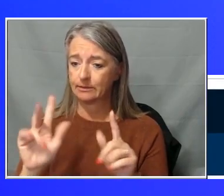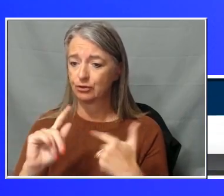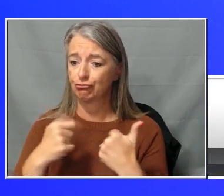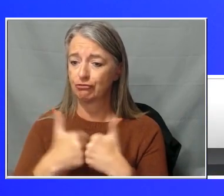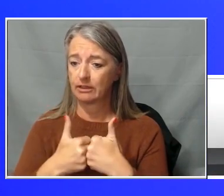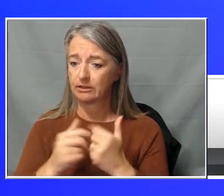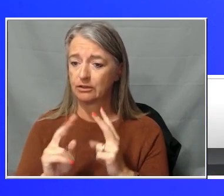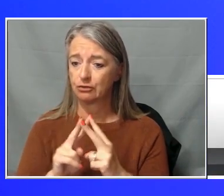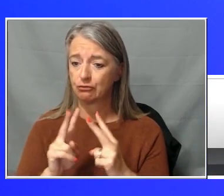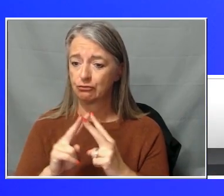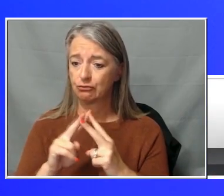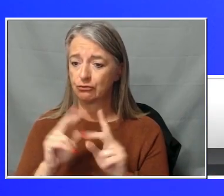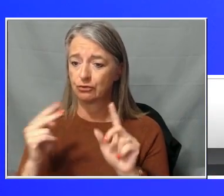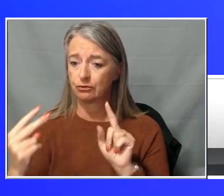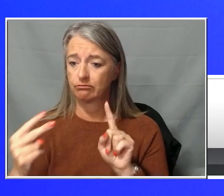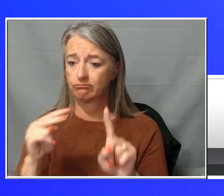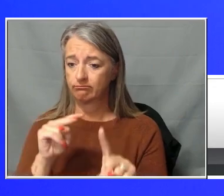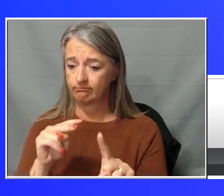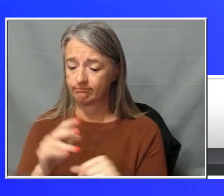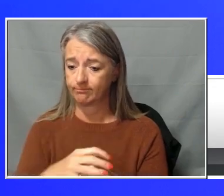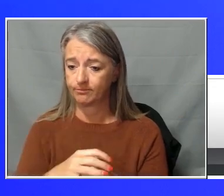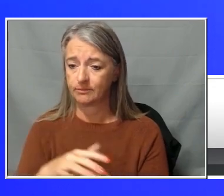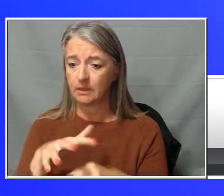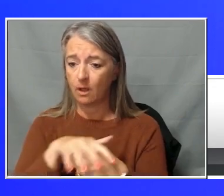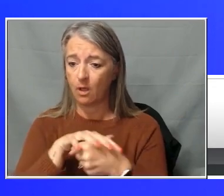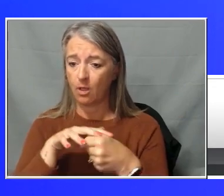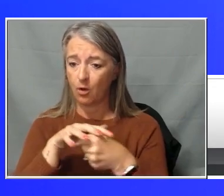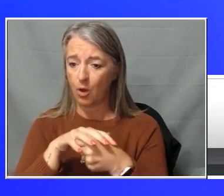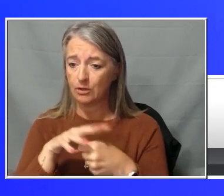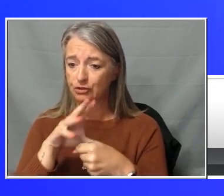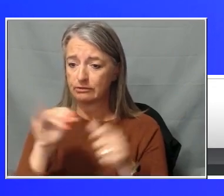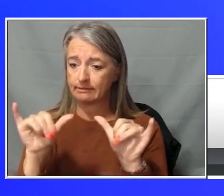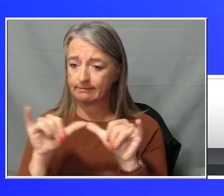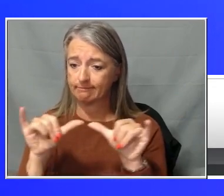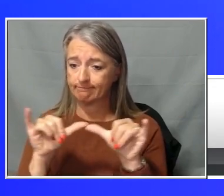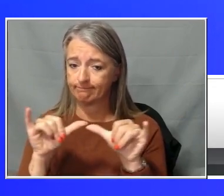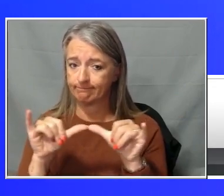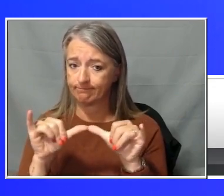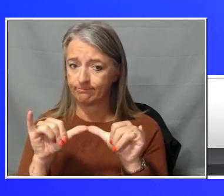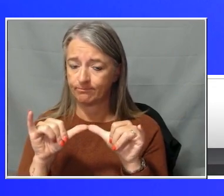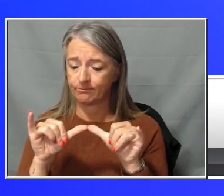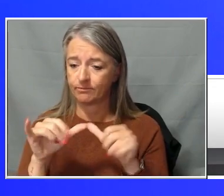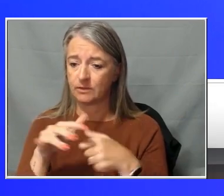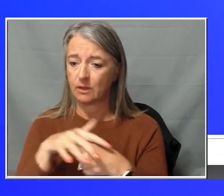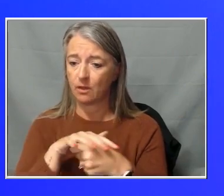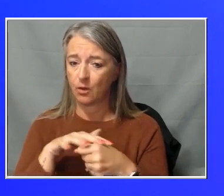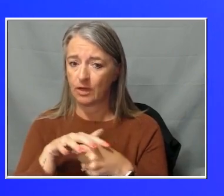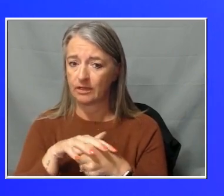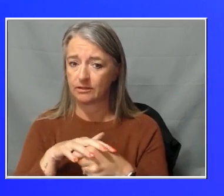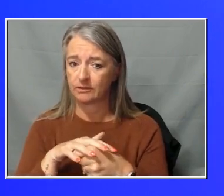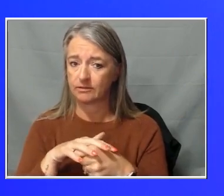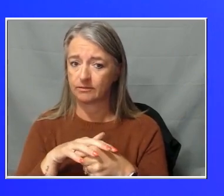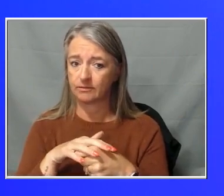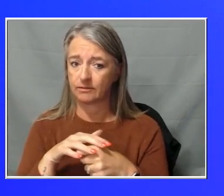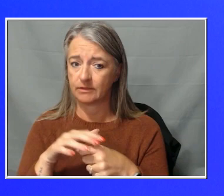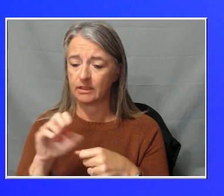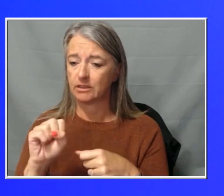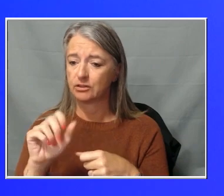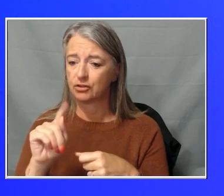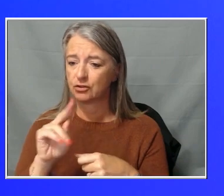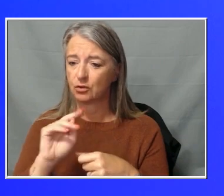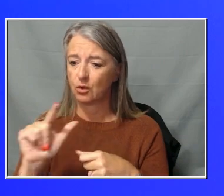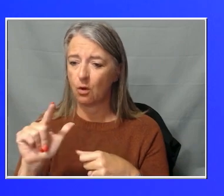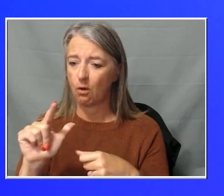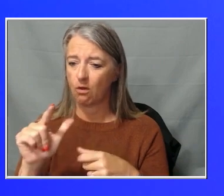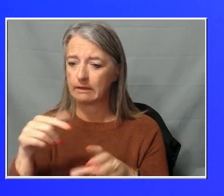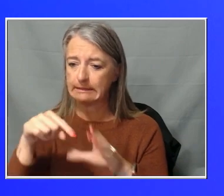2 aspects of this tumor, is the location and the size. In terms of location, this is a skull-based tumor. It's deep